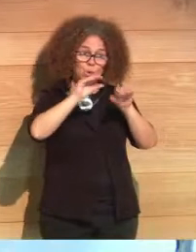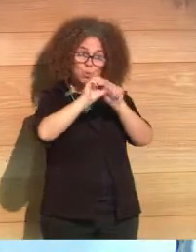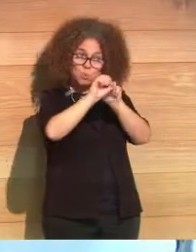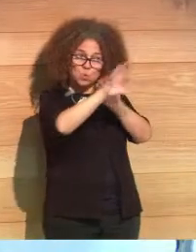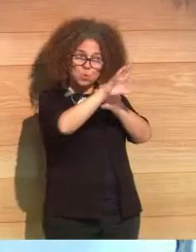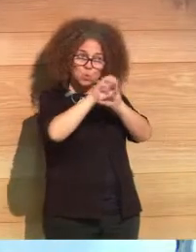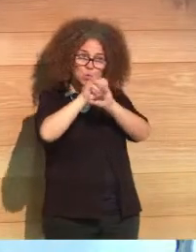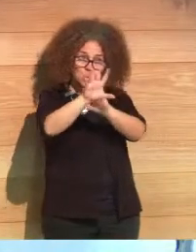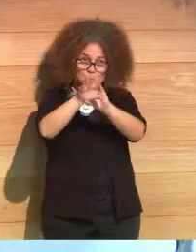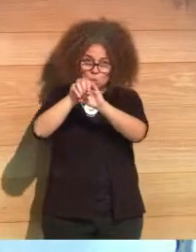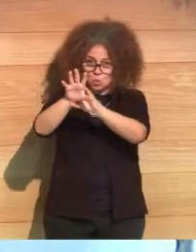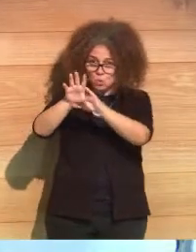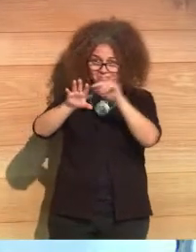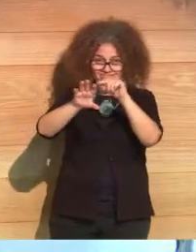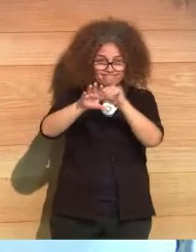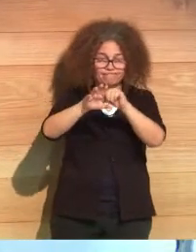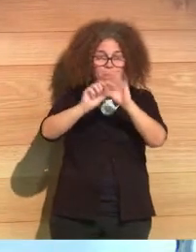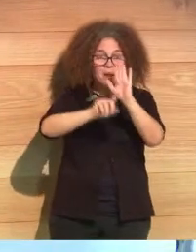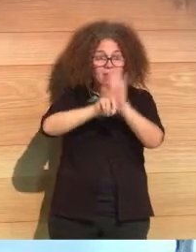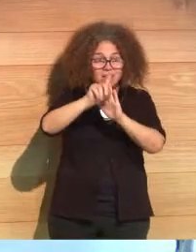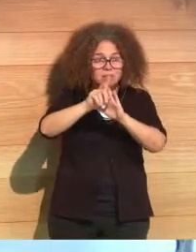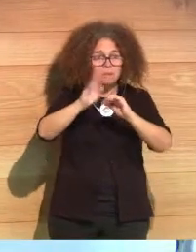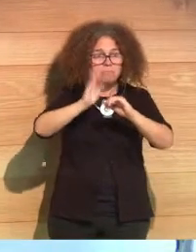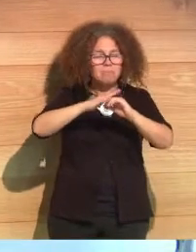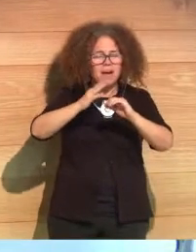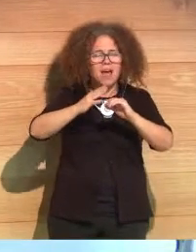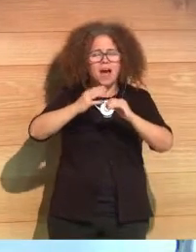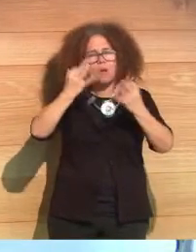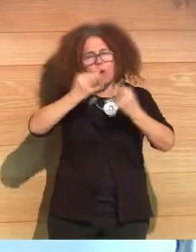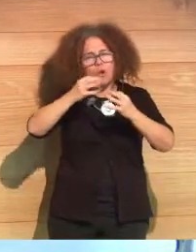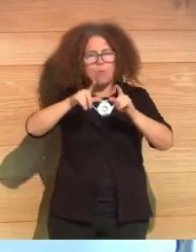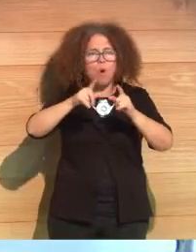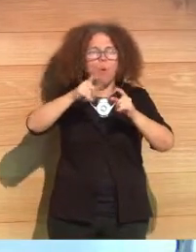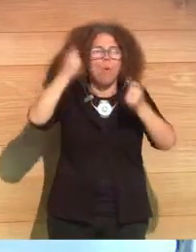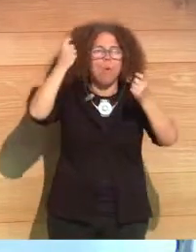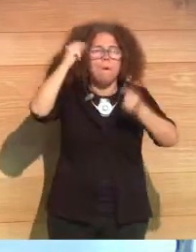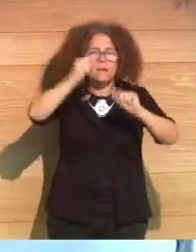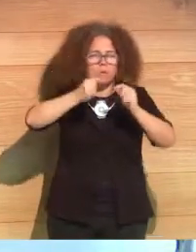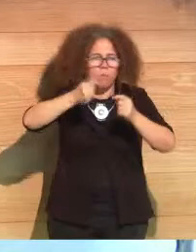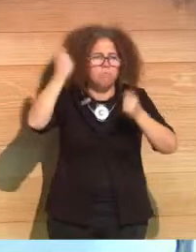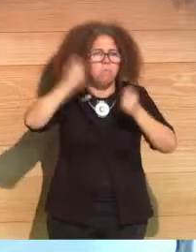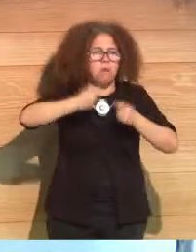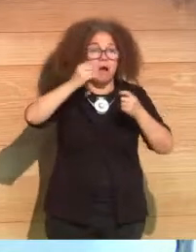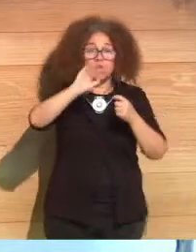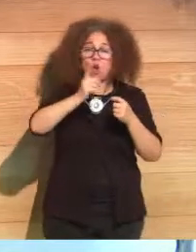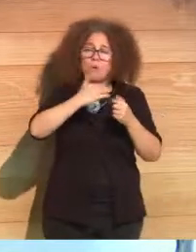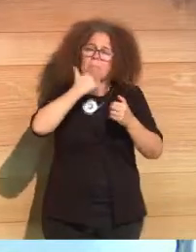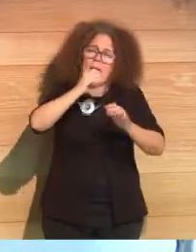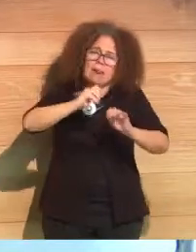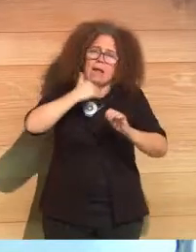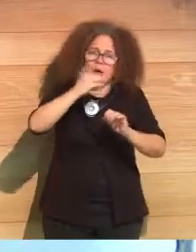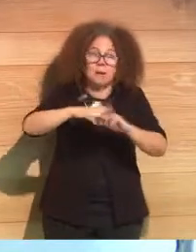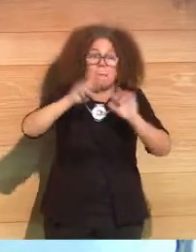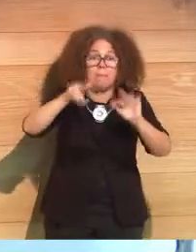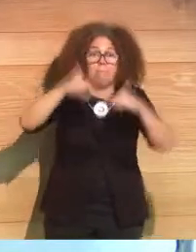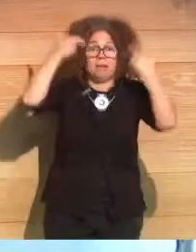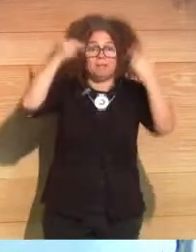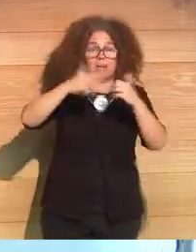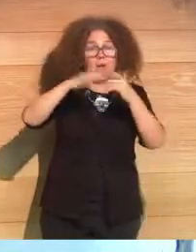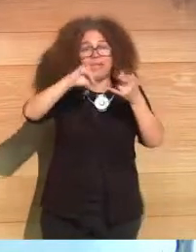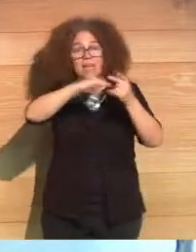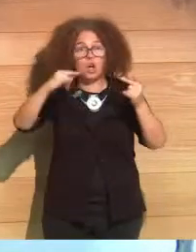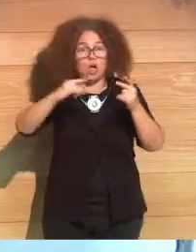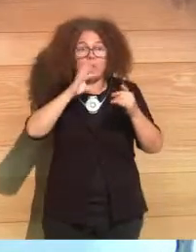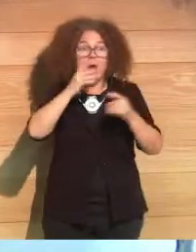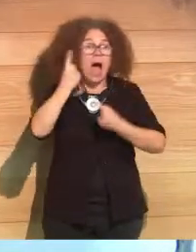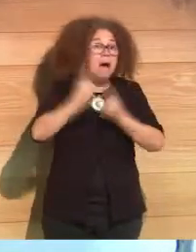but also on having the technology disappearing, where you would usually have a really big projector that would be very present, then you would